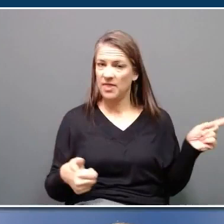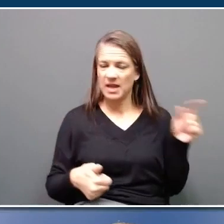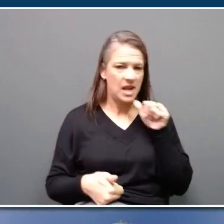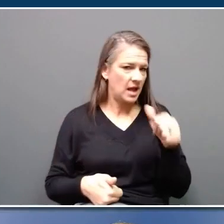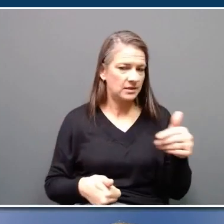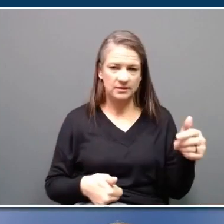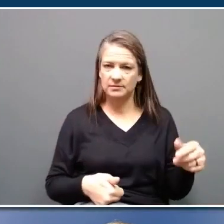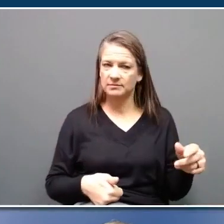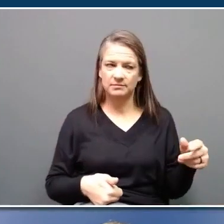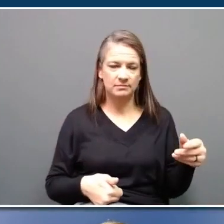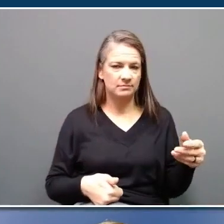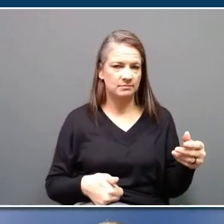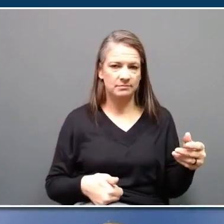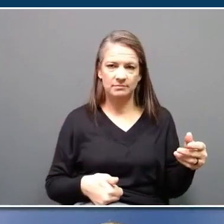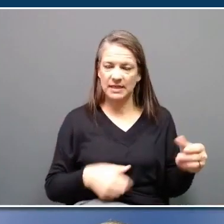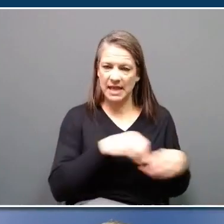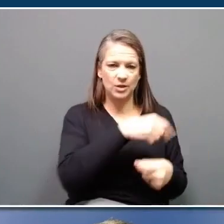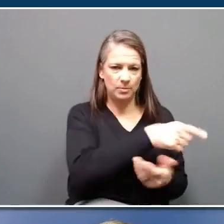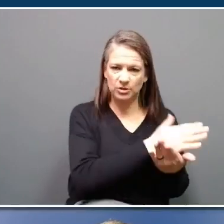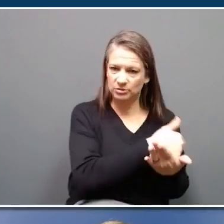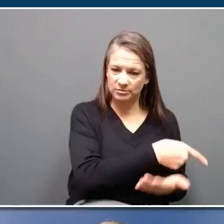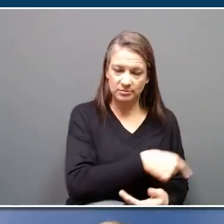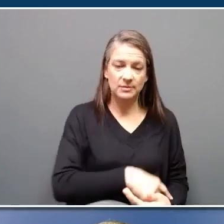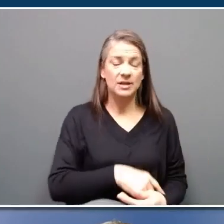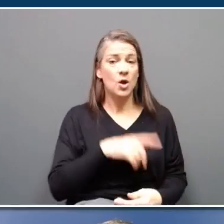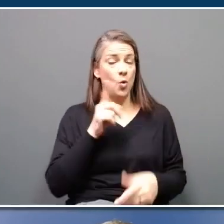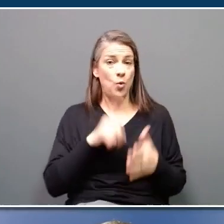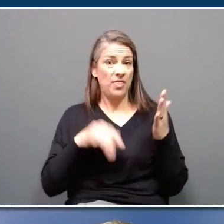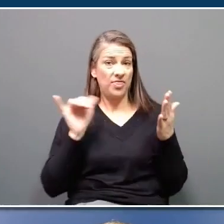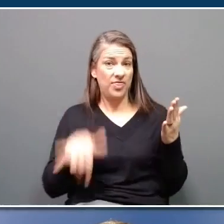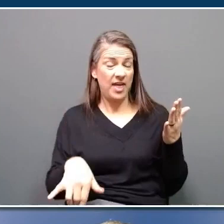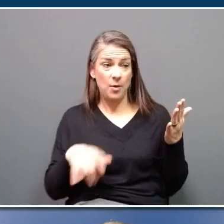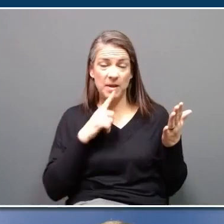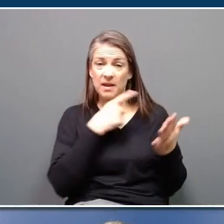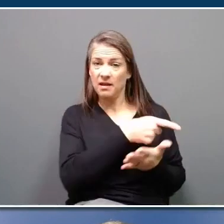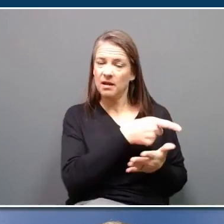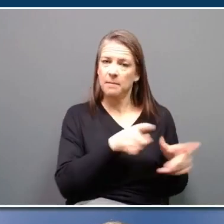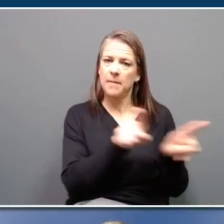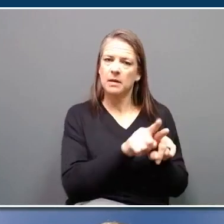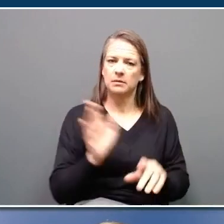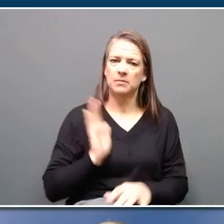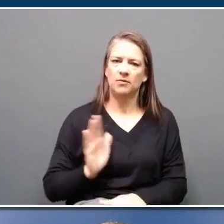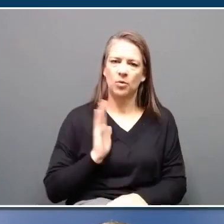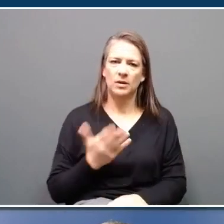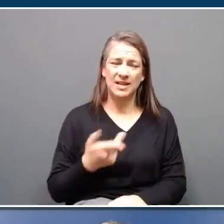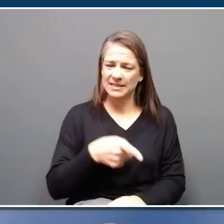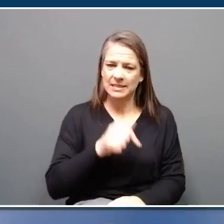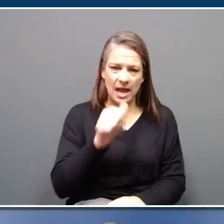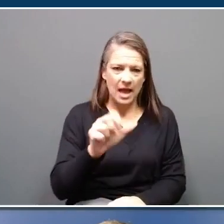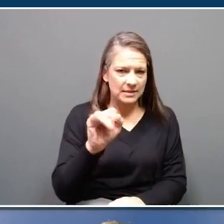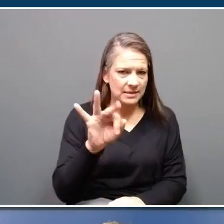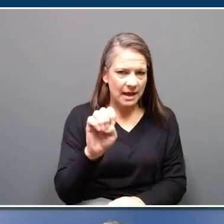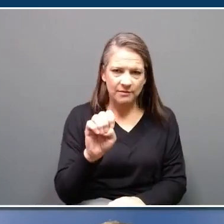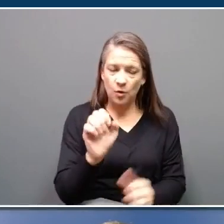this will prevent is the regional approach that the legislature wants to go back to, because it's not safe without the security upgrades.